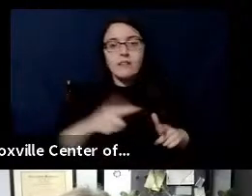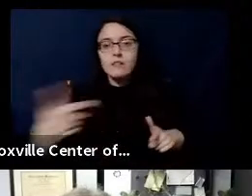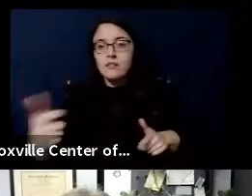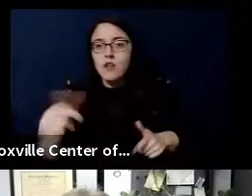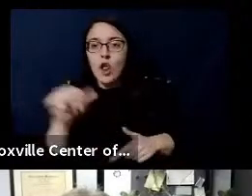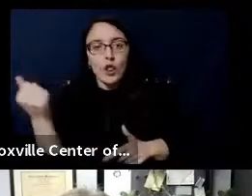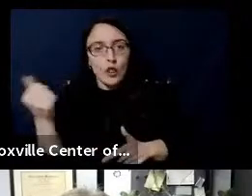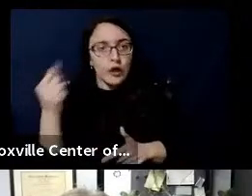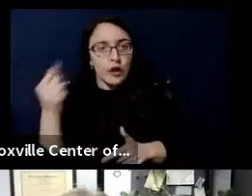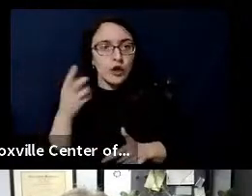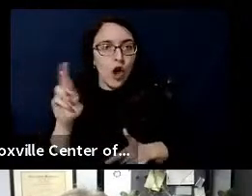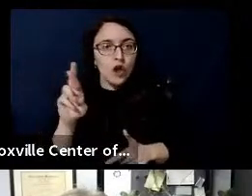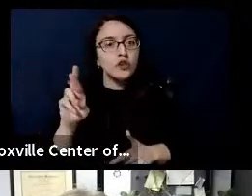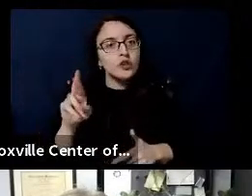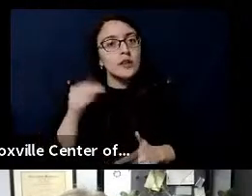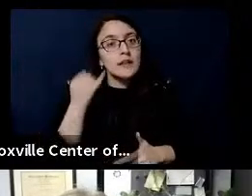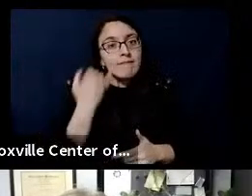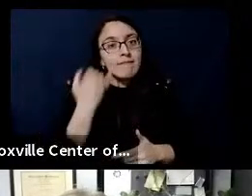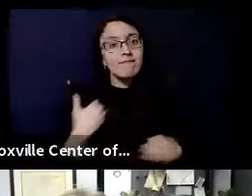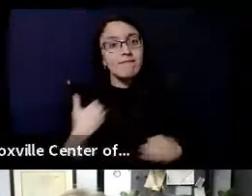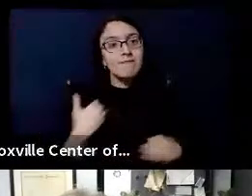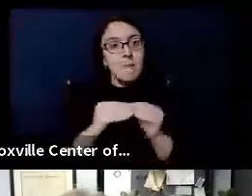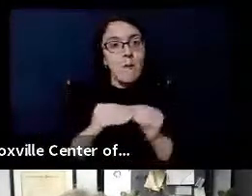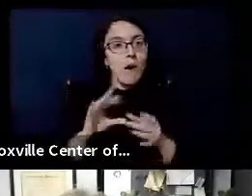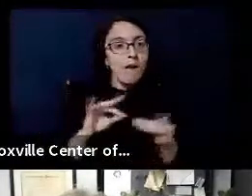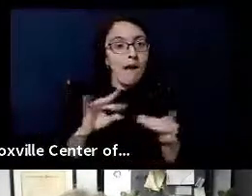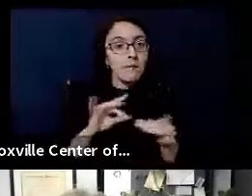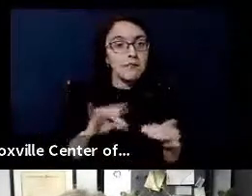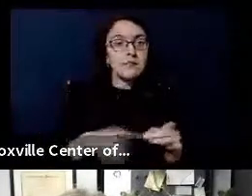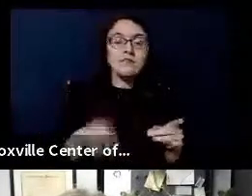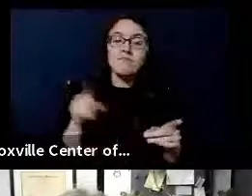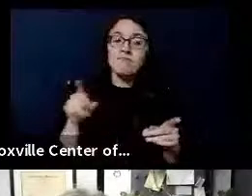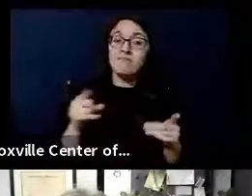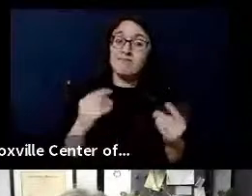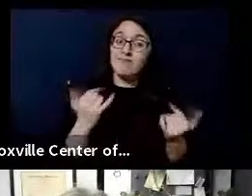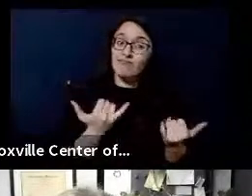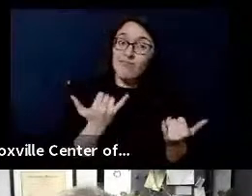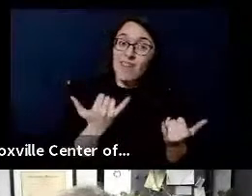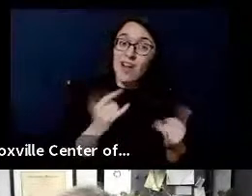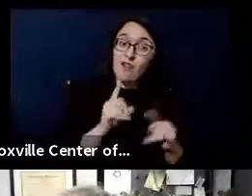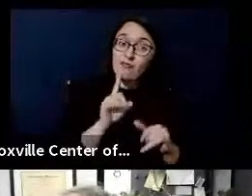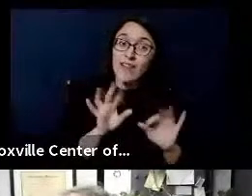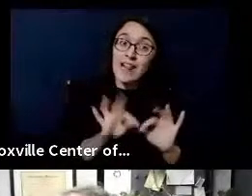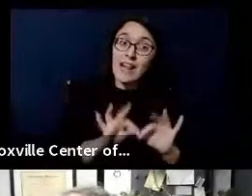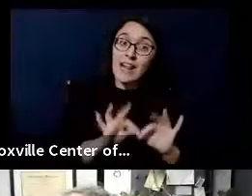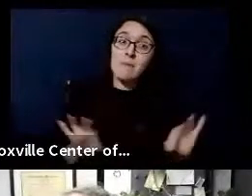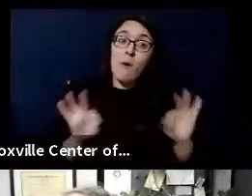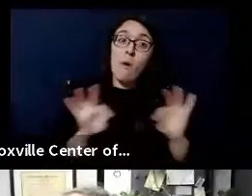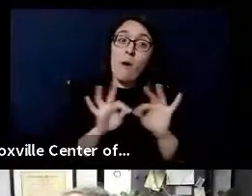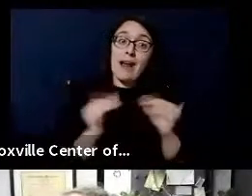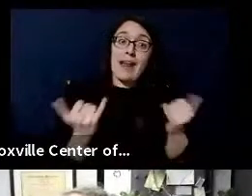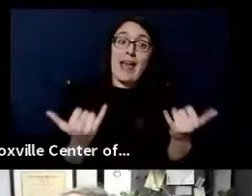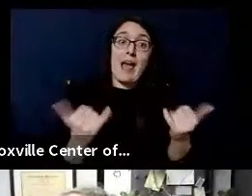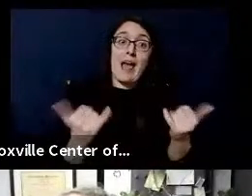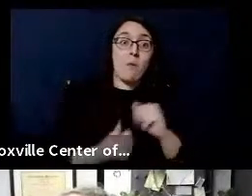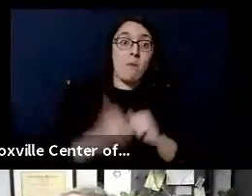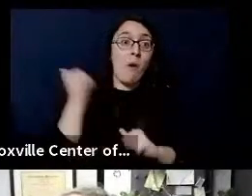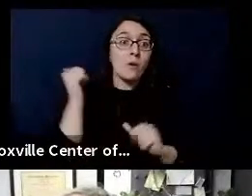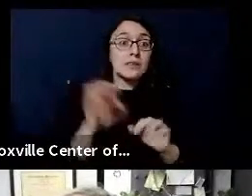additional comments. It's more important now than ever to do the things that this board has been asking the community to do.